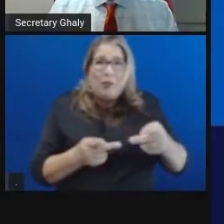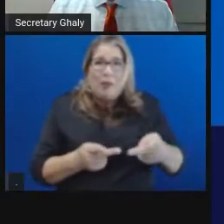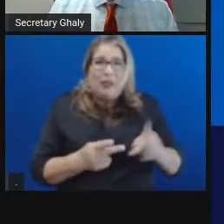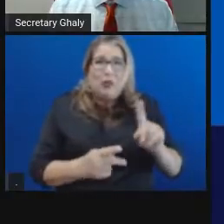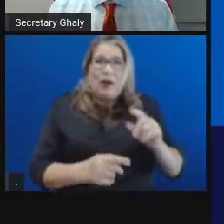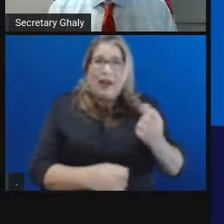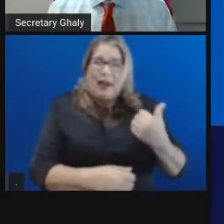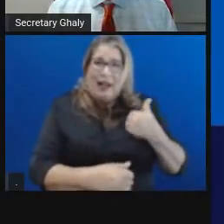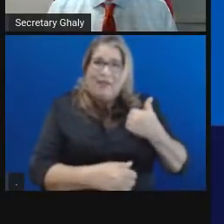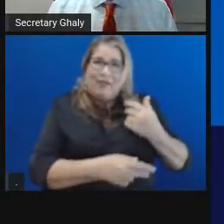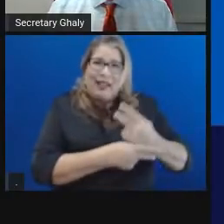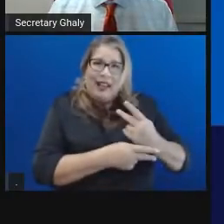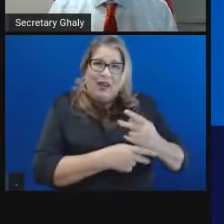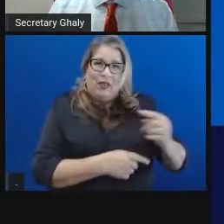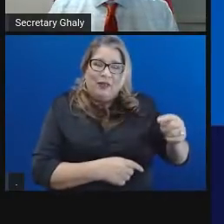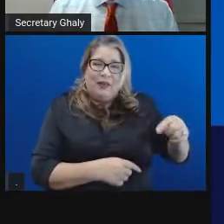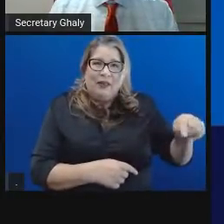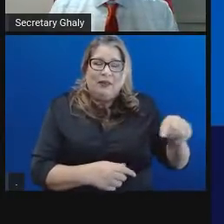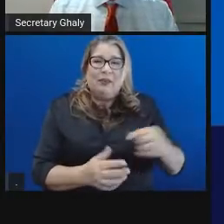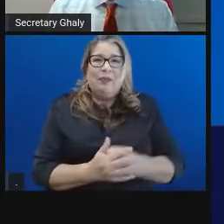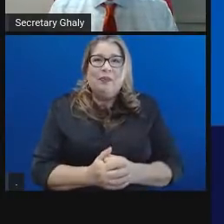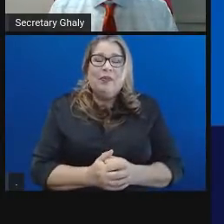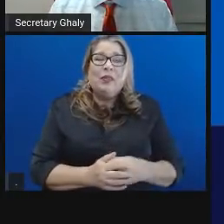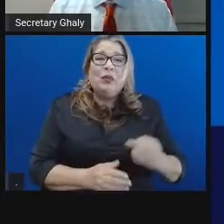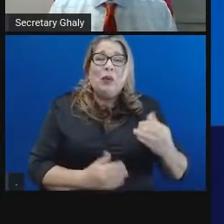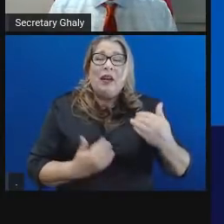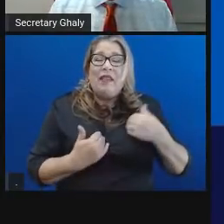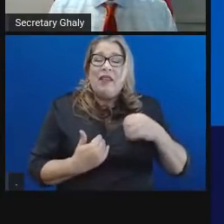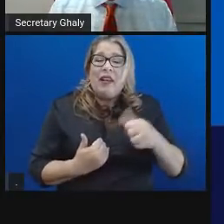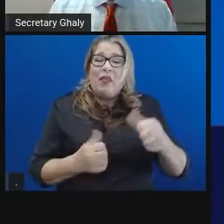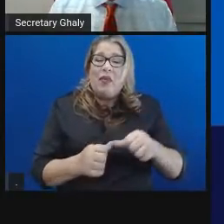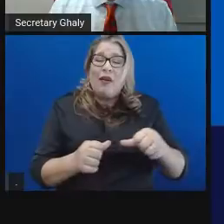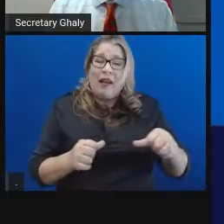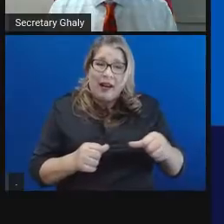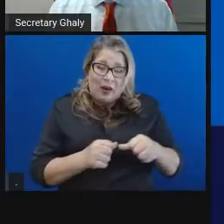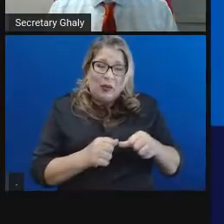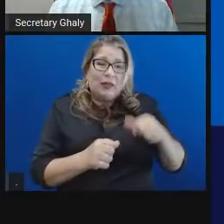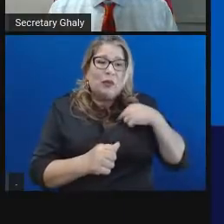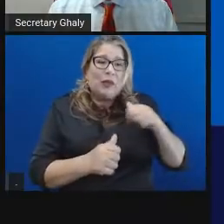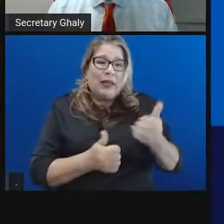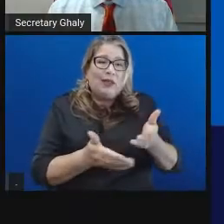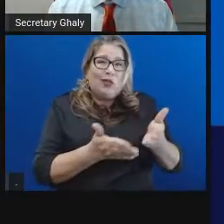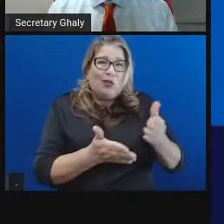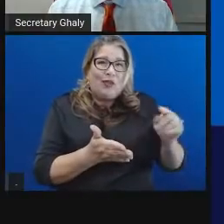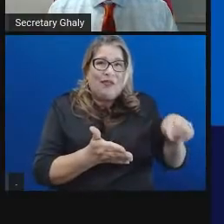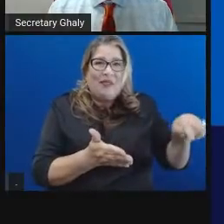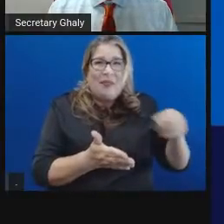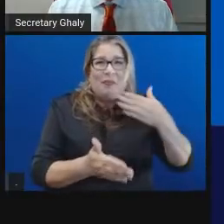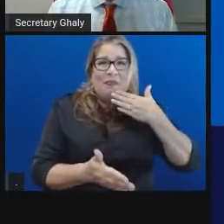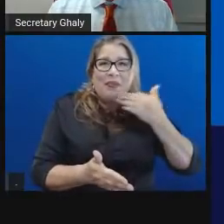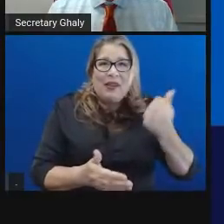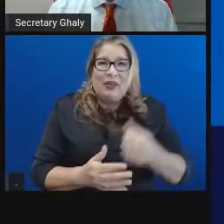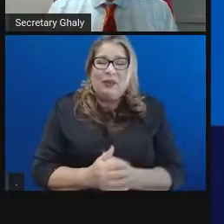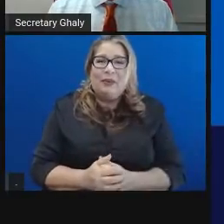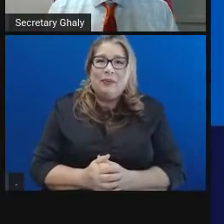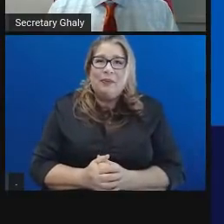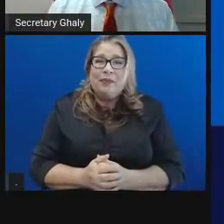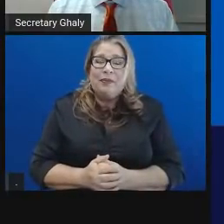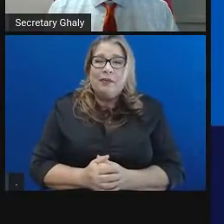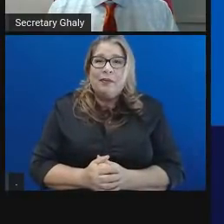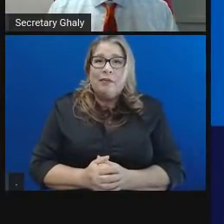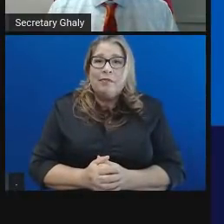in the ED and other areas, so we can serve their needs better. We talked about the issues around